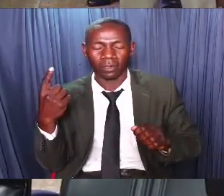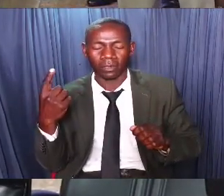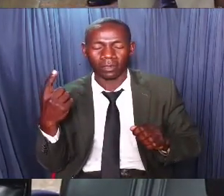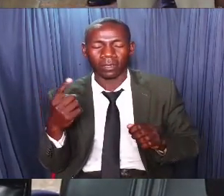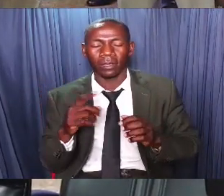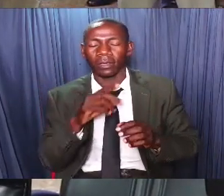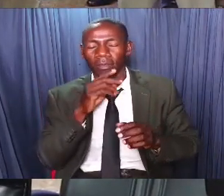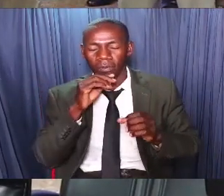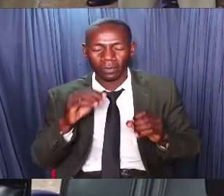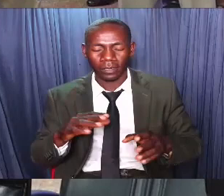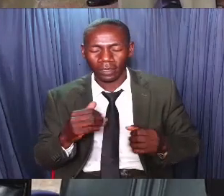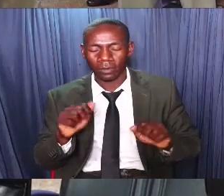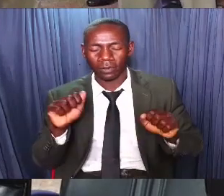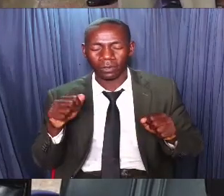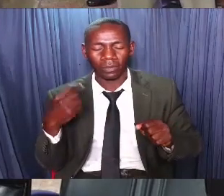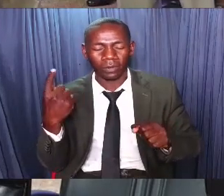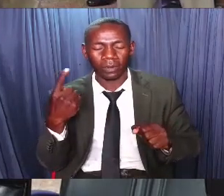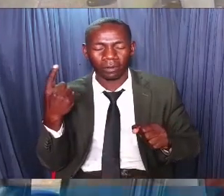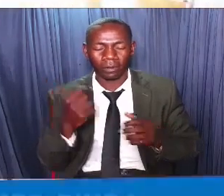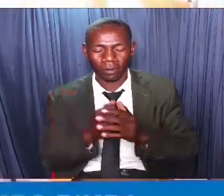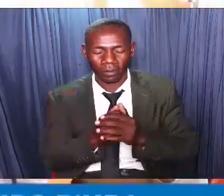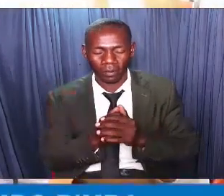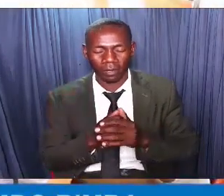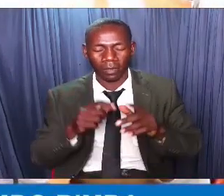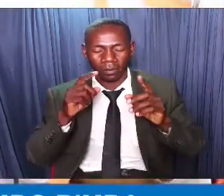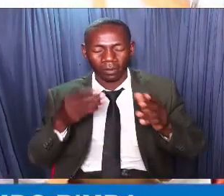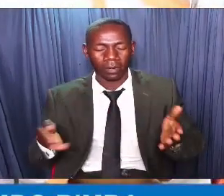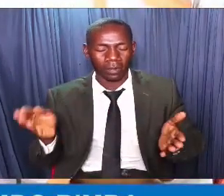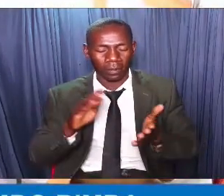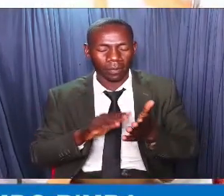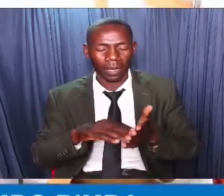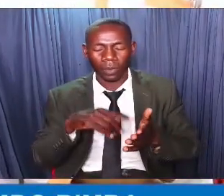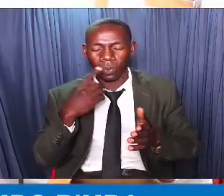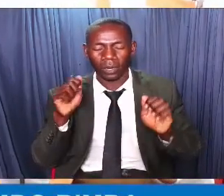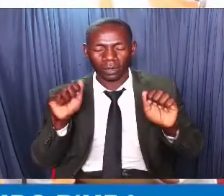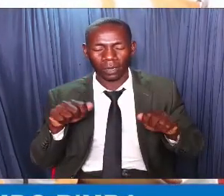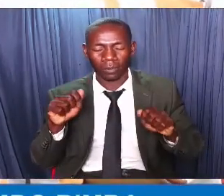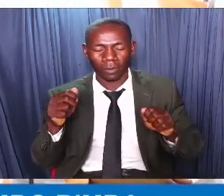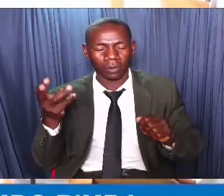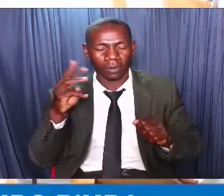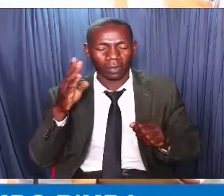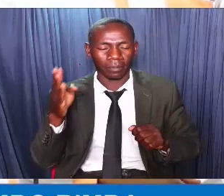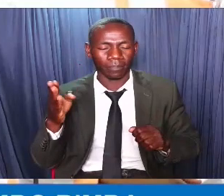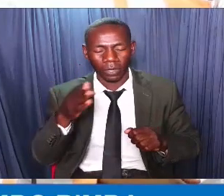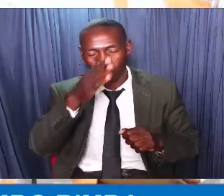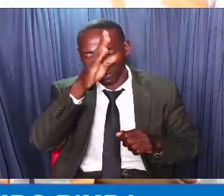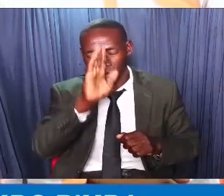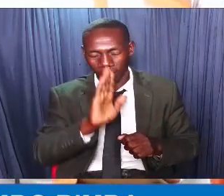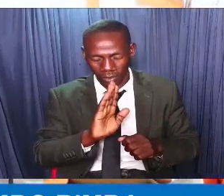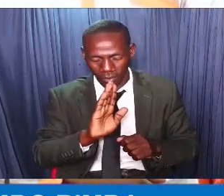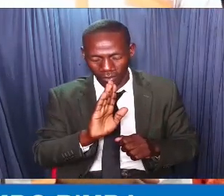own. The prodigal son was not able on his own. It's until he returned to him who enables